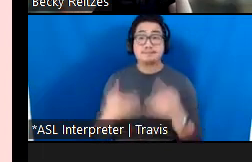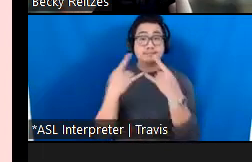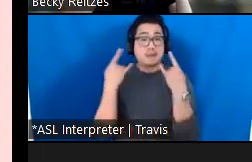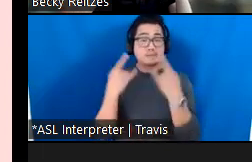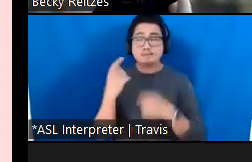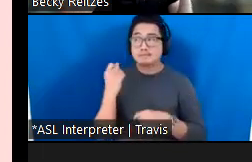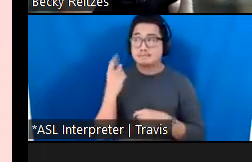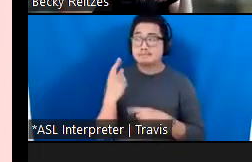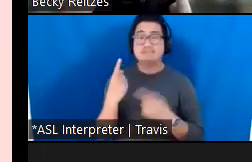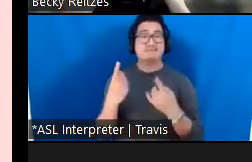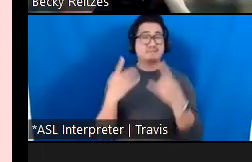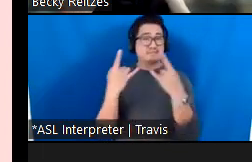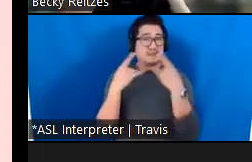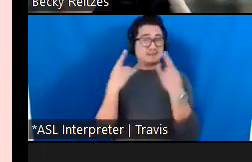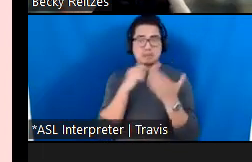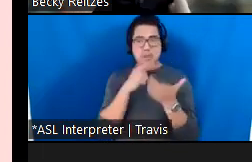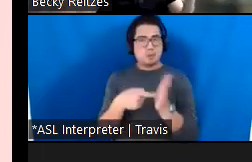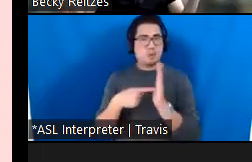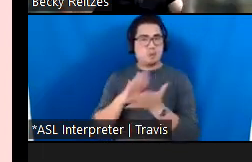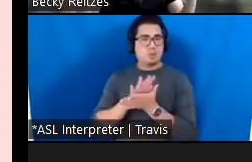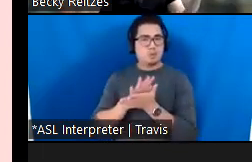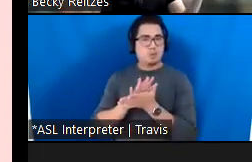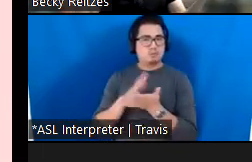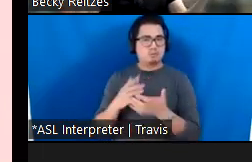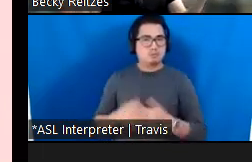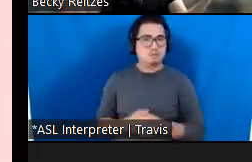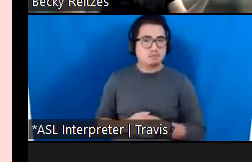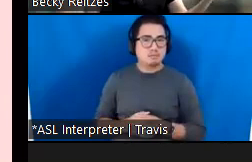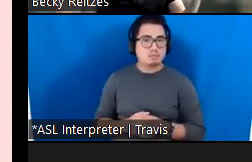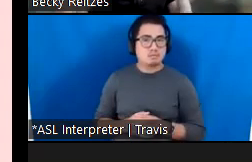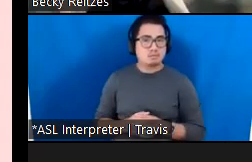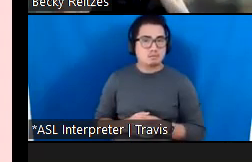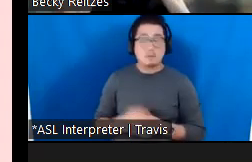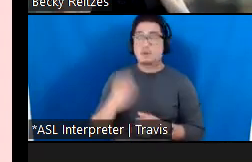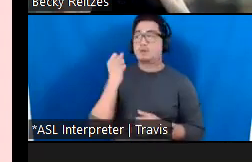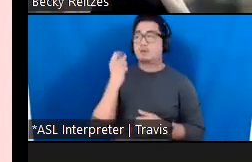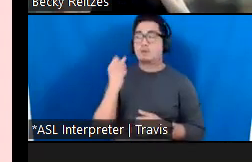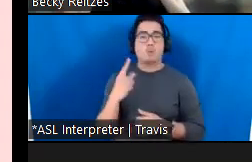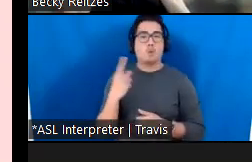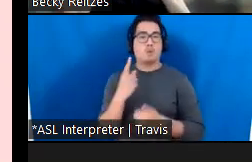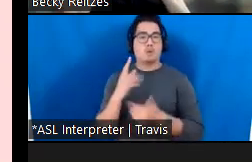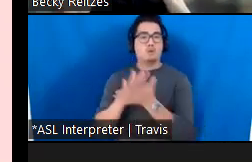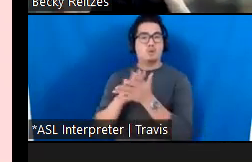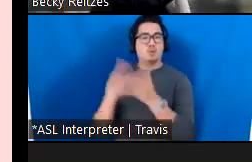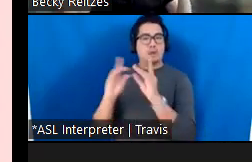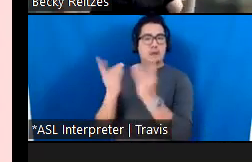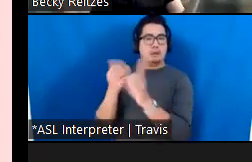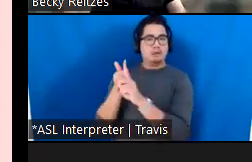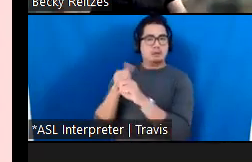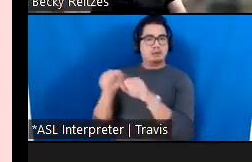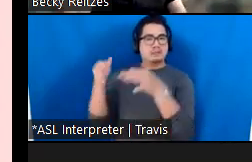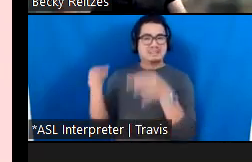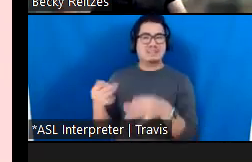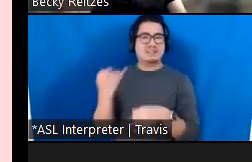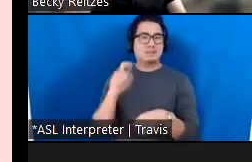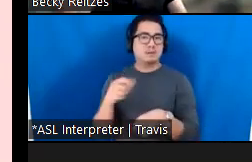and only school districts can decide when, like if there is